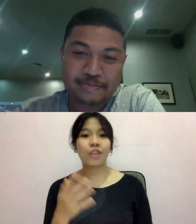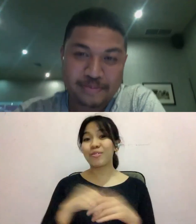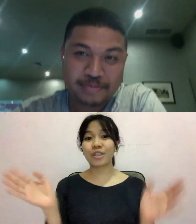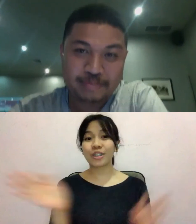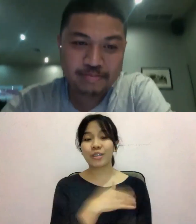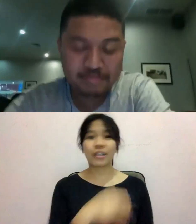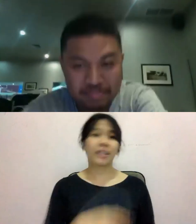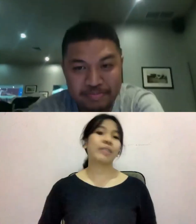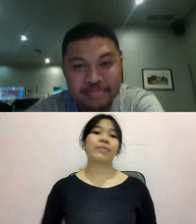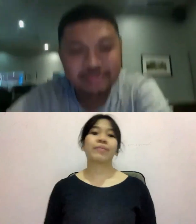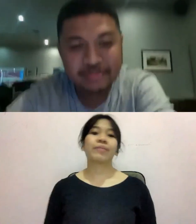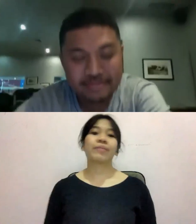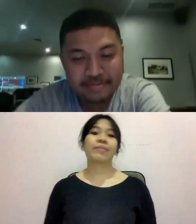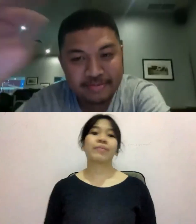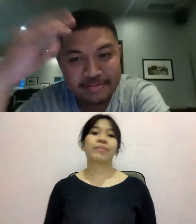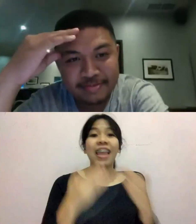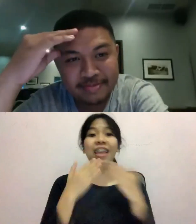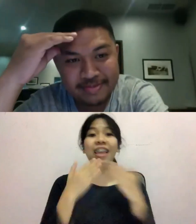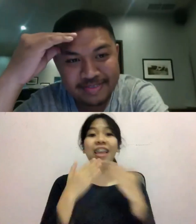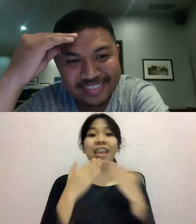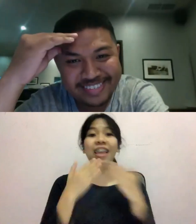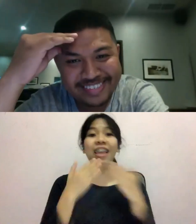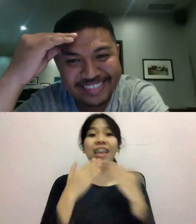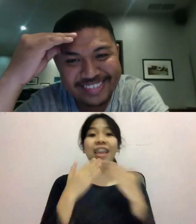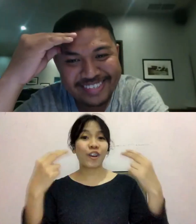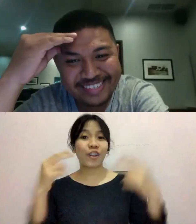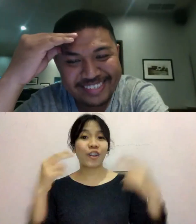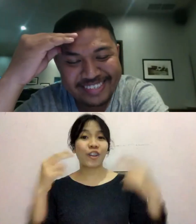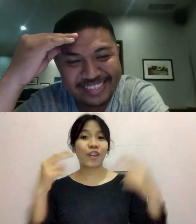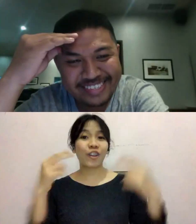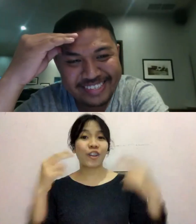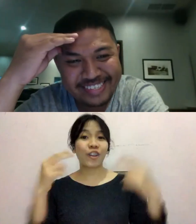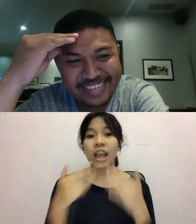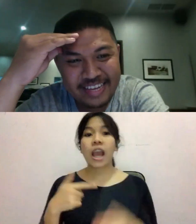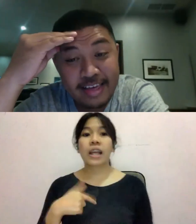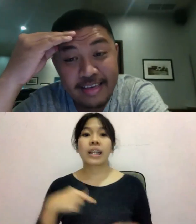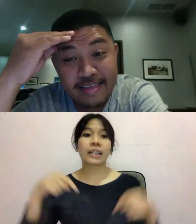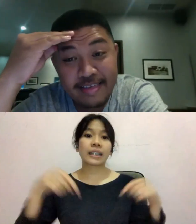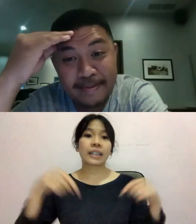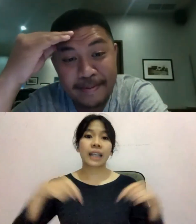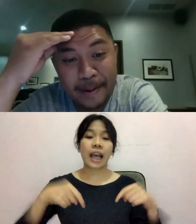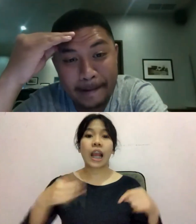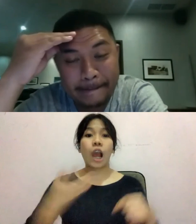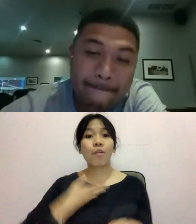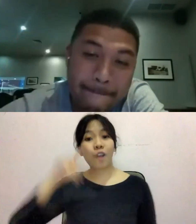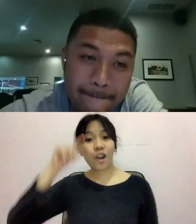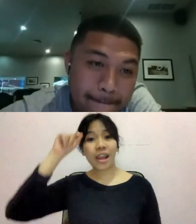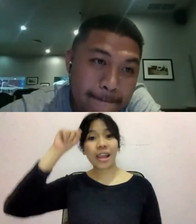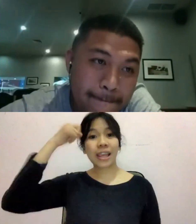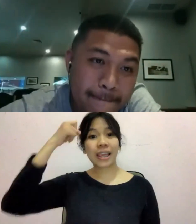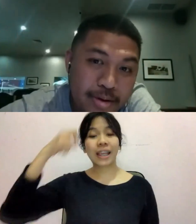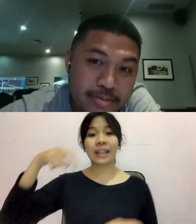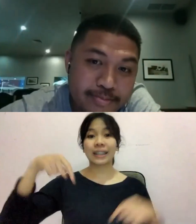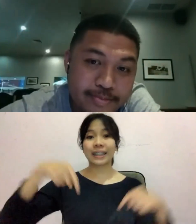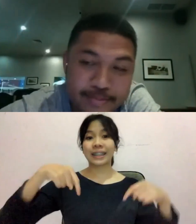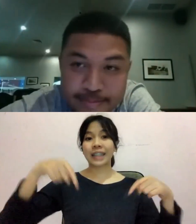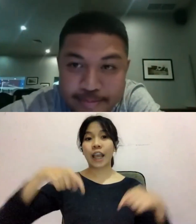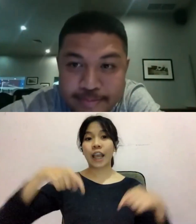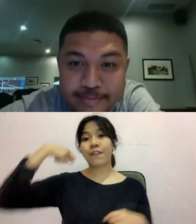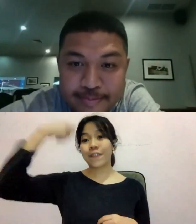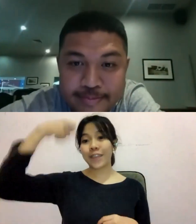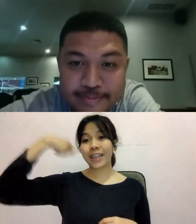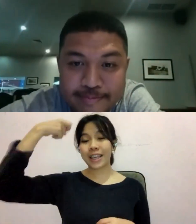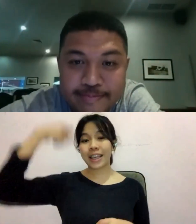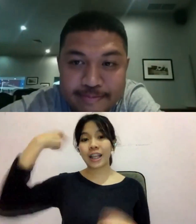you, audience. And I would like to remind everybody that the 5 Films for Freedom campaign is still